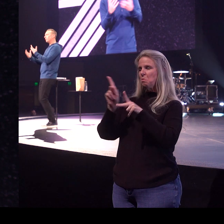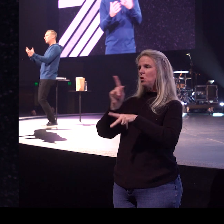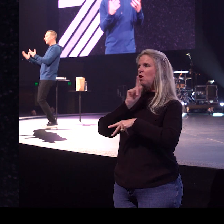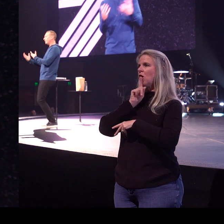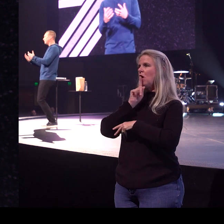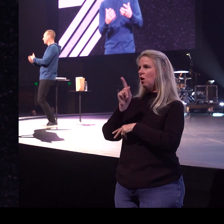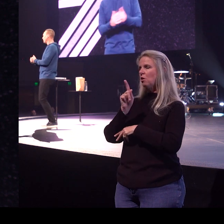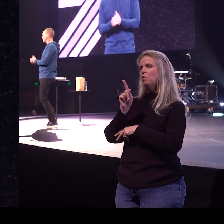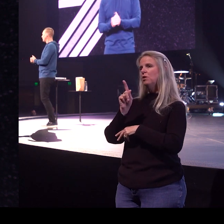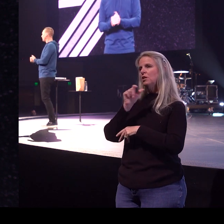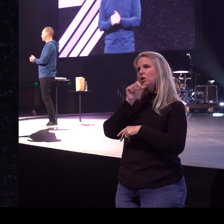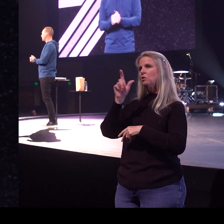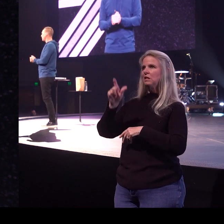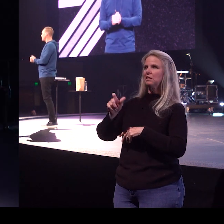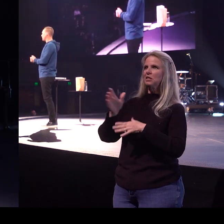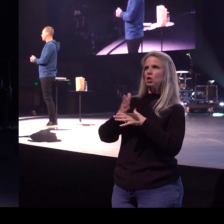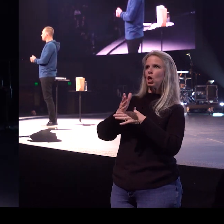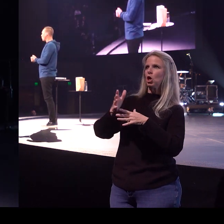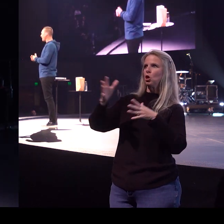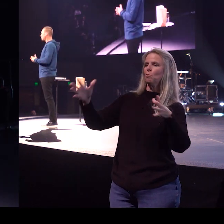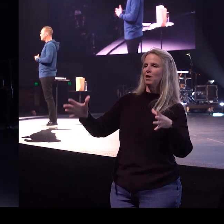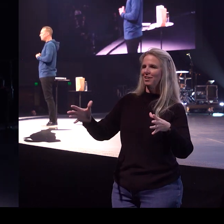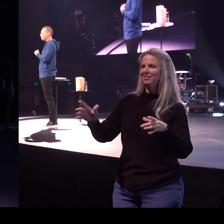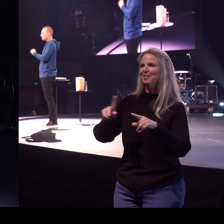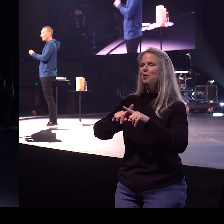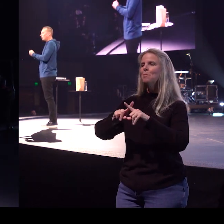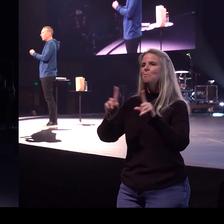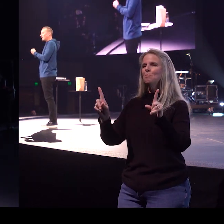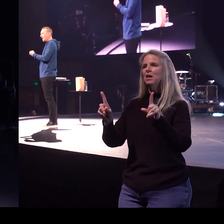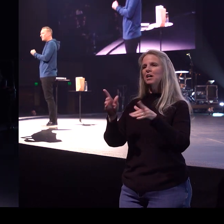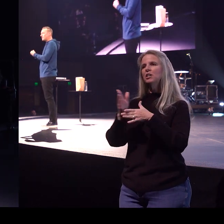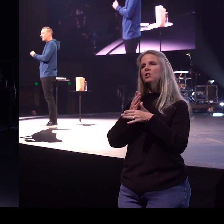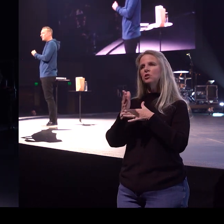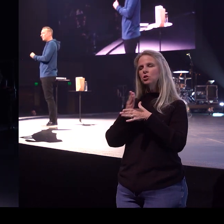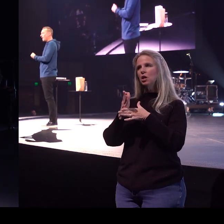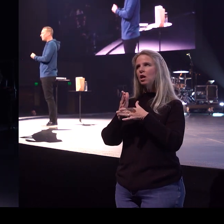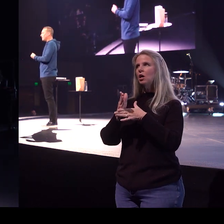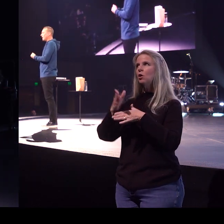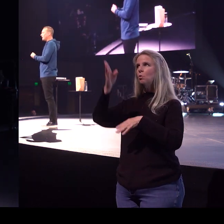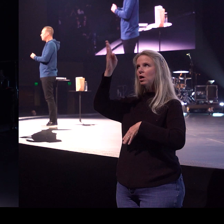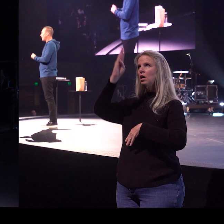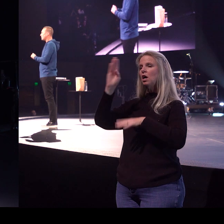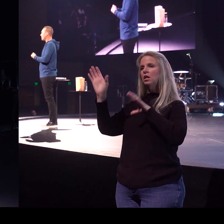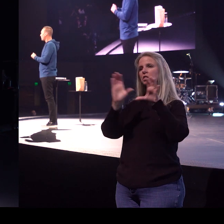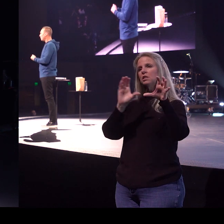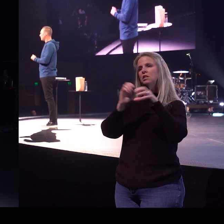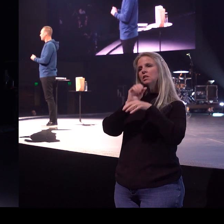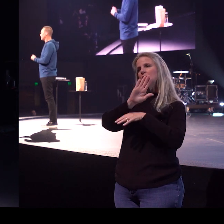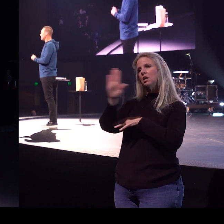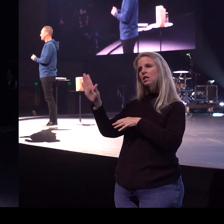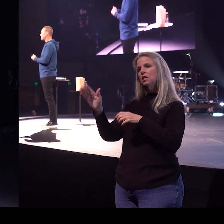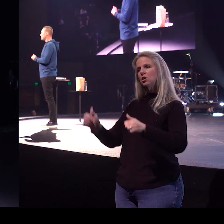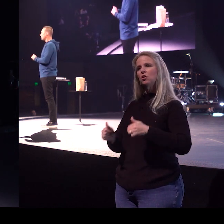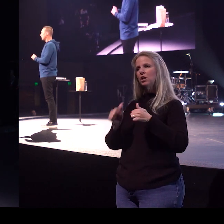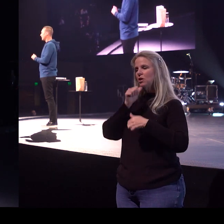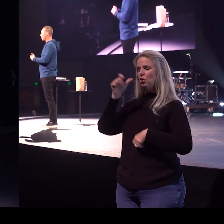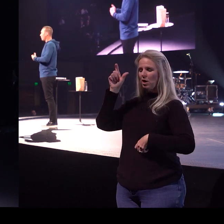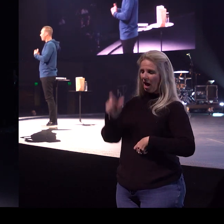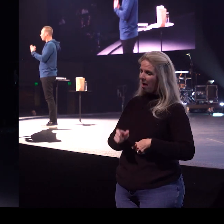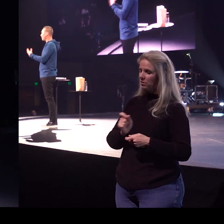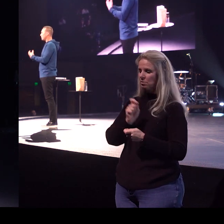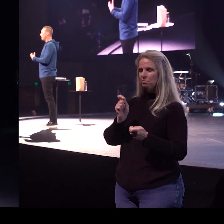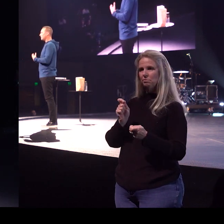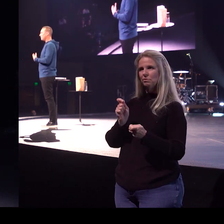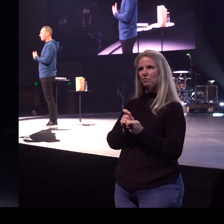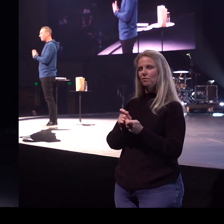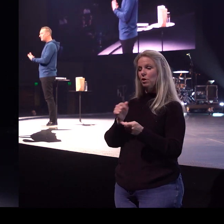around oversharing. But why shouldn't you share what God has done in your life? And you don't have to be perfect. That's why when